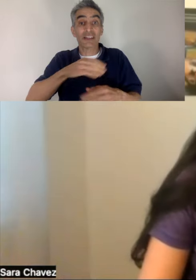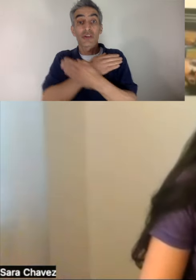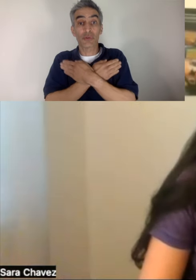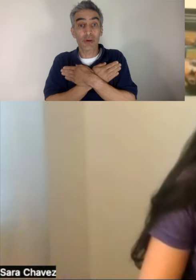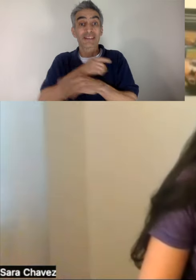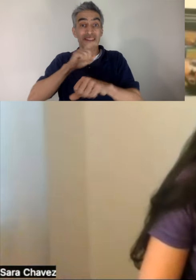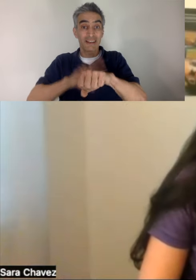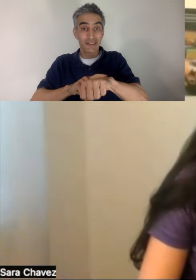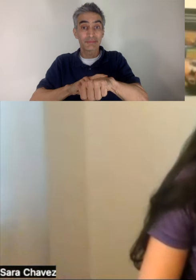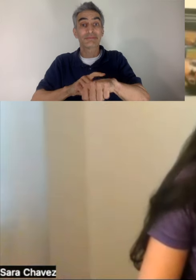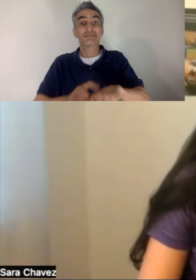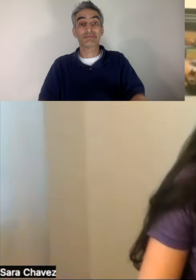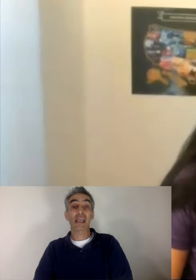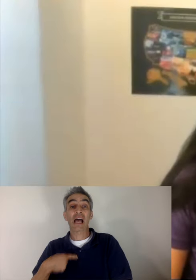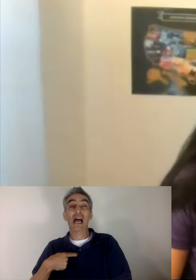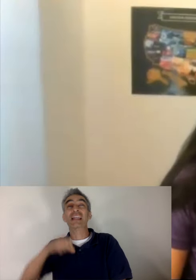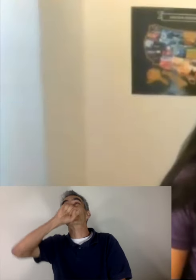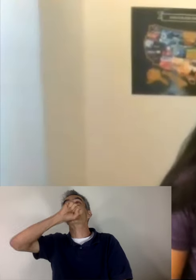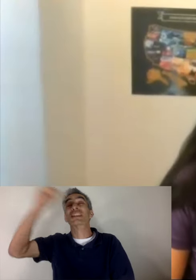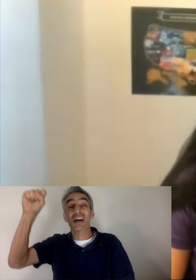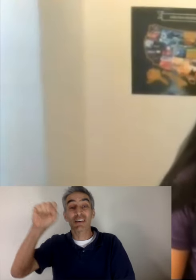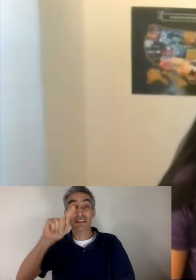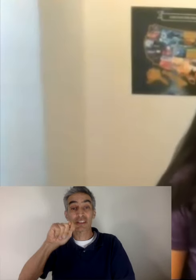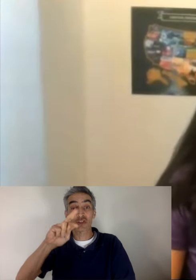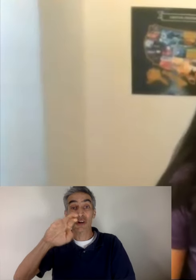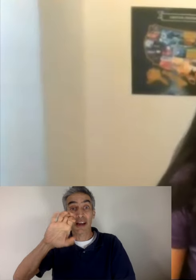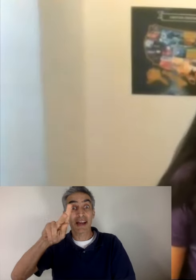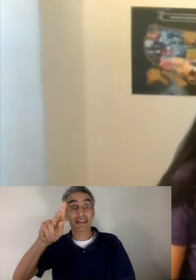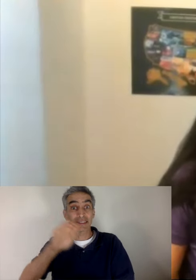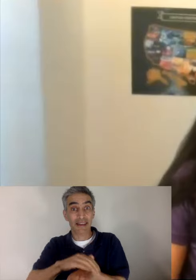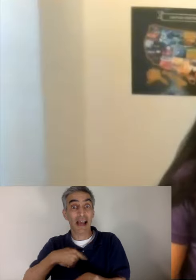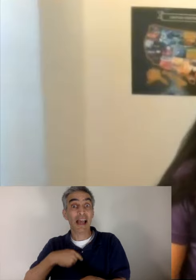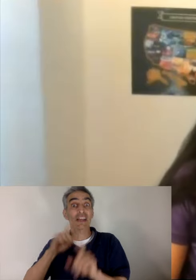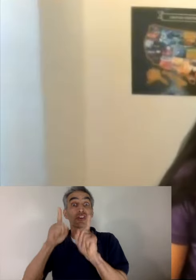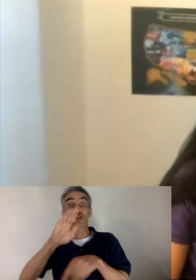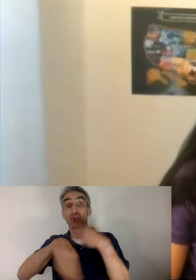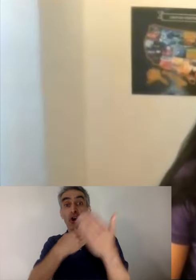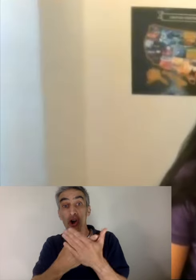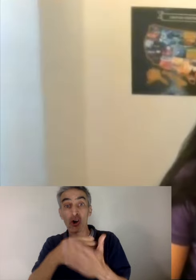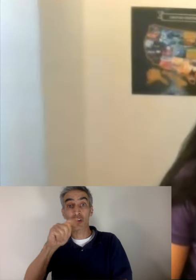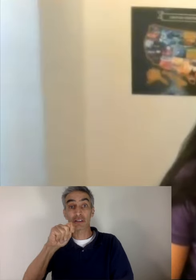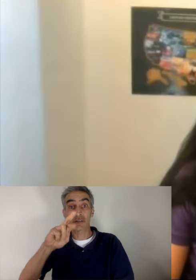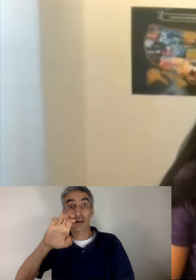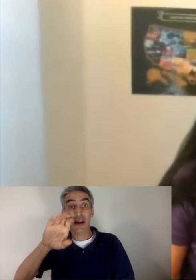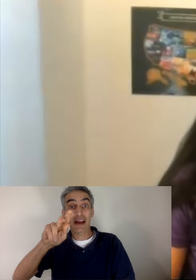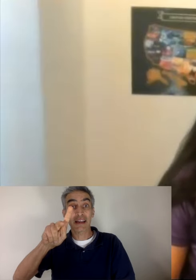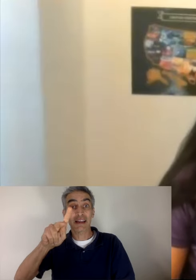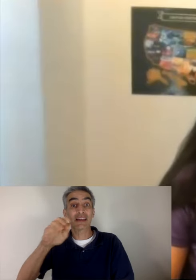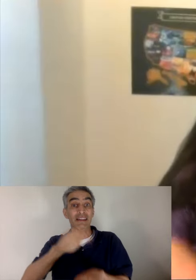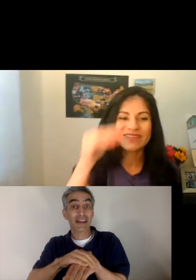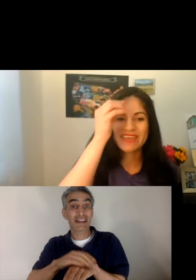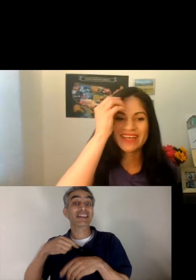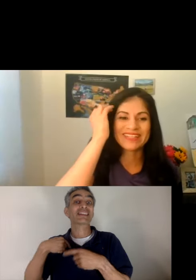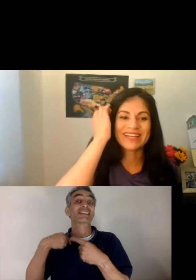rest periods. And I love track night. I have not missed a track night since like last